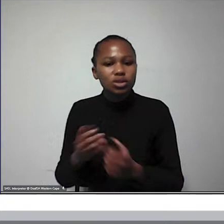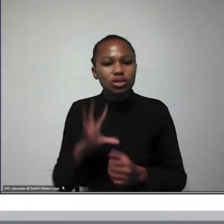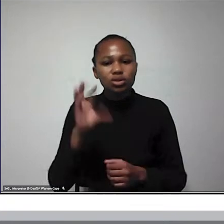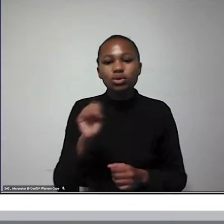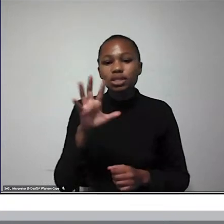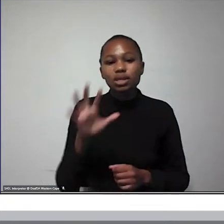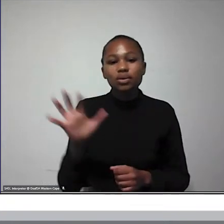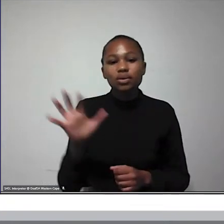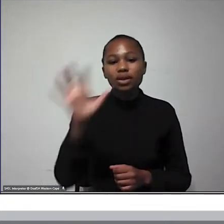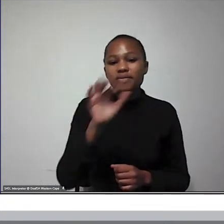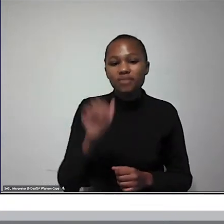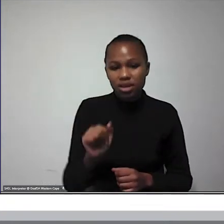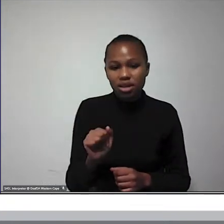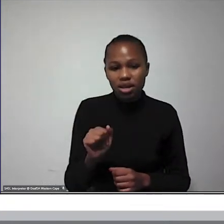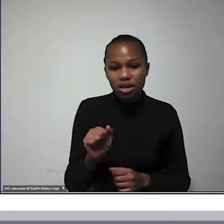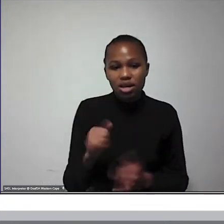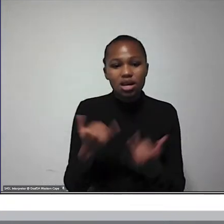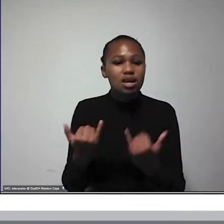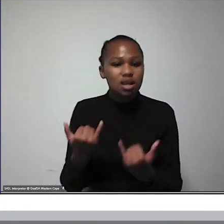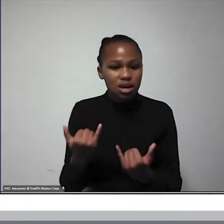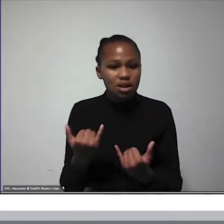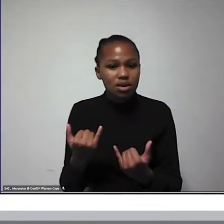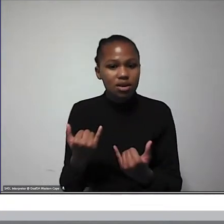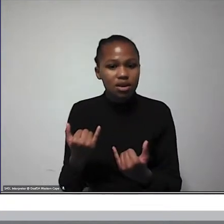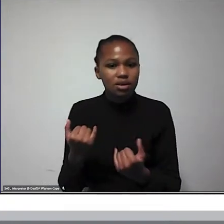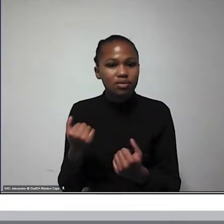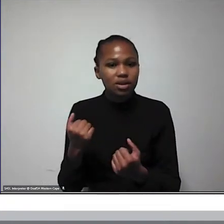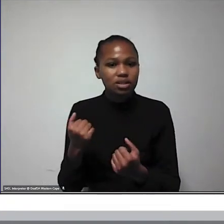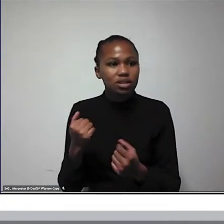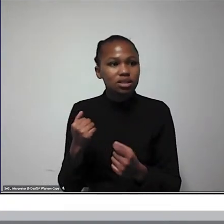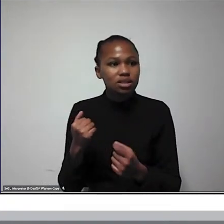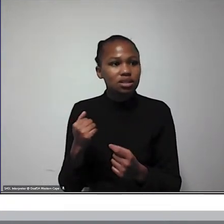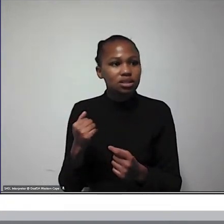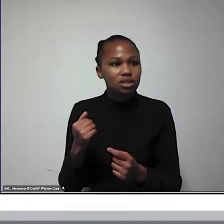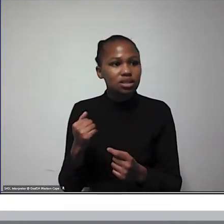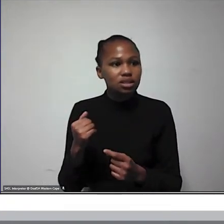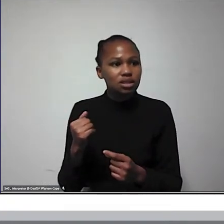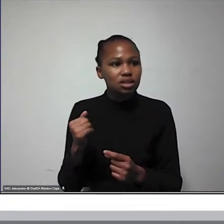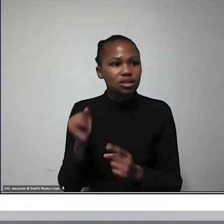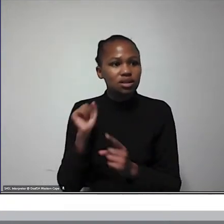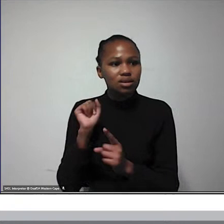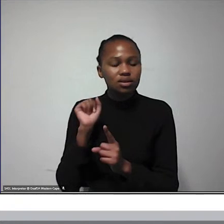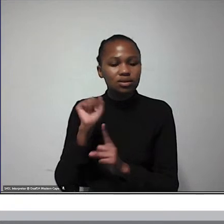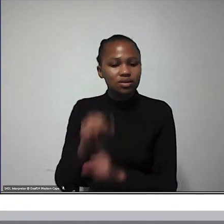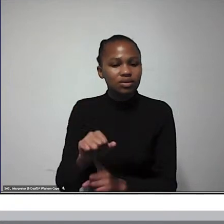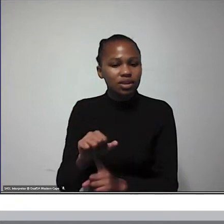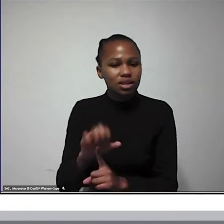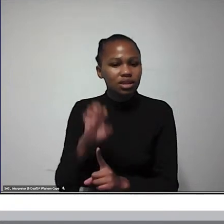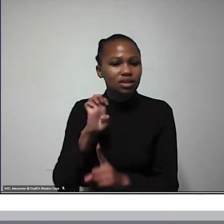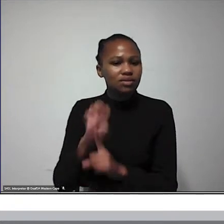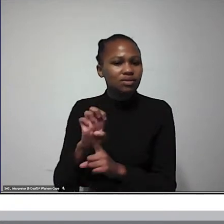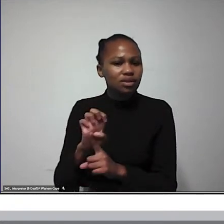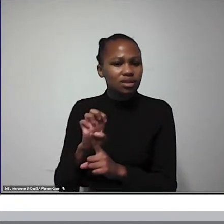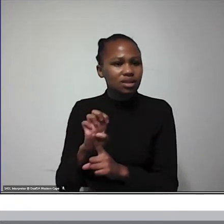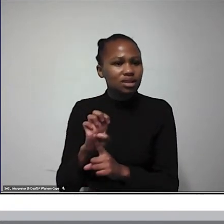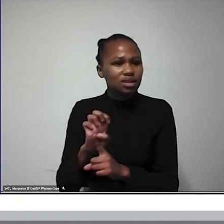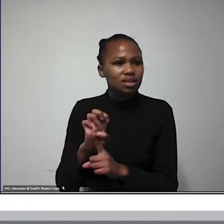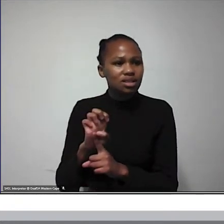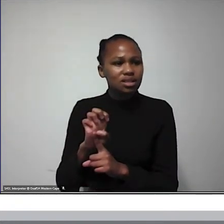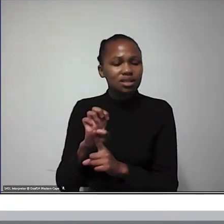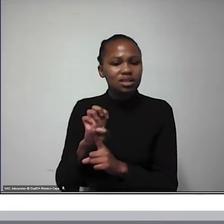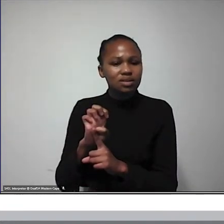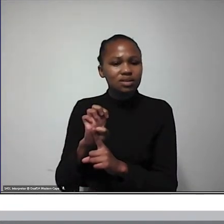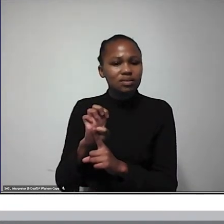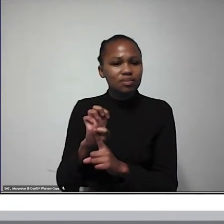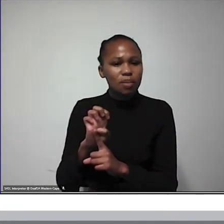Africa is currently, in fact, under review for GSP criteria. And remember, in order to qualify for AGOA, you need to